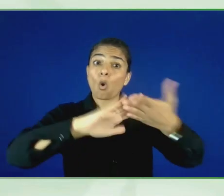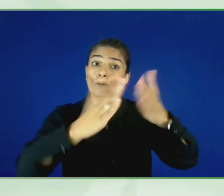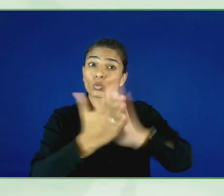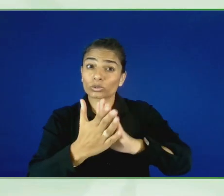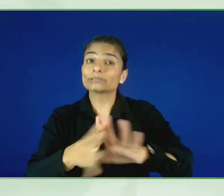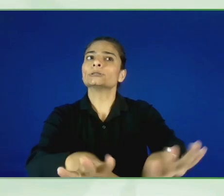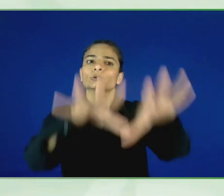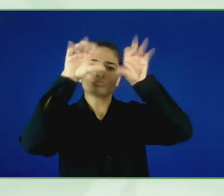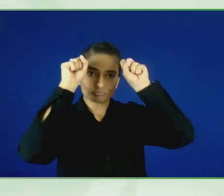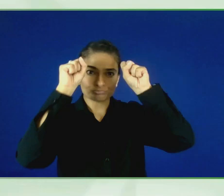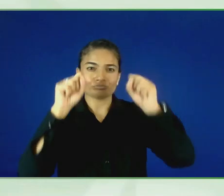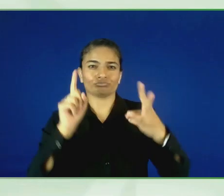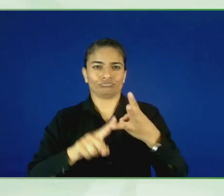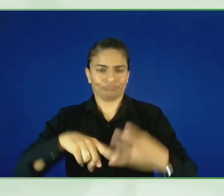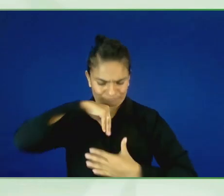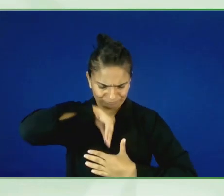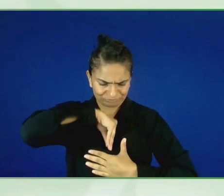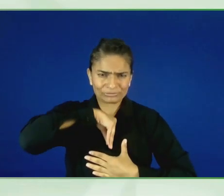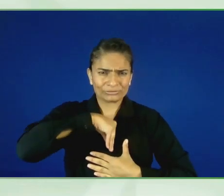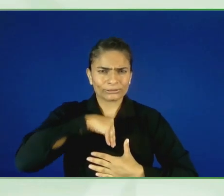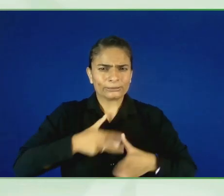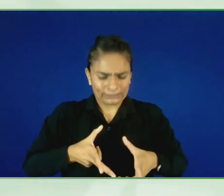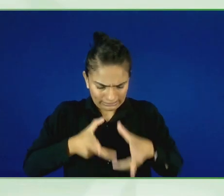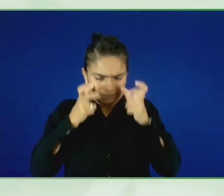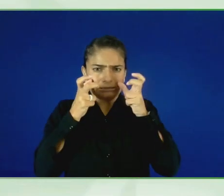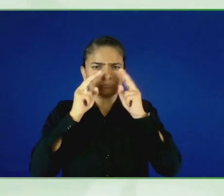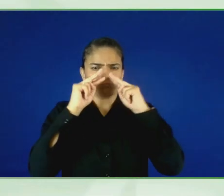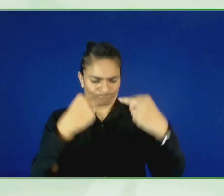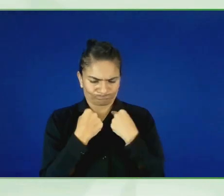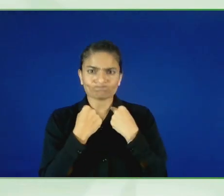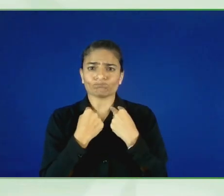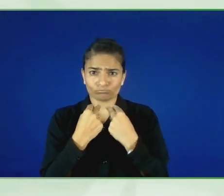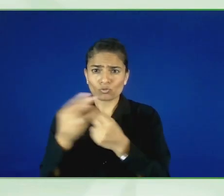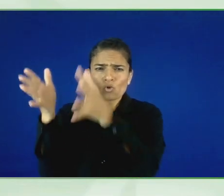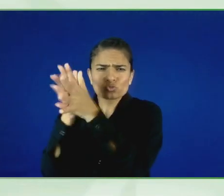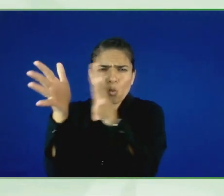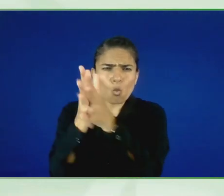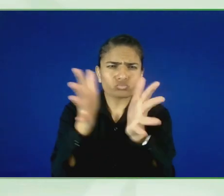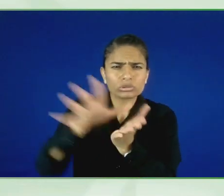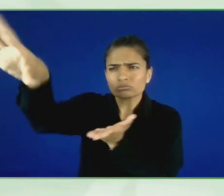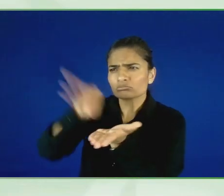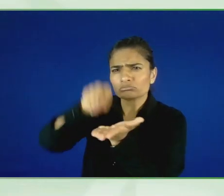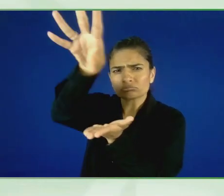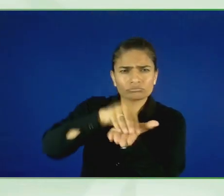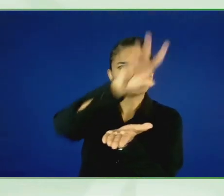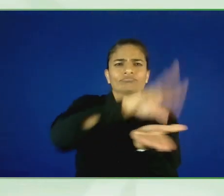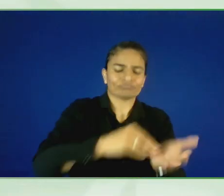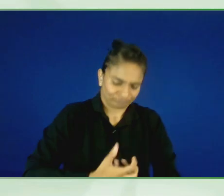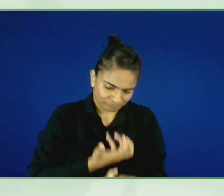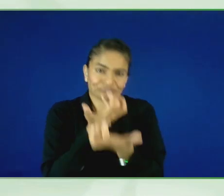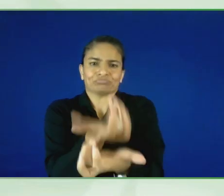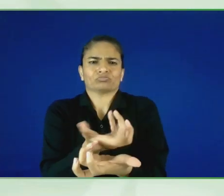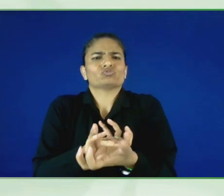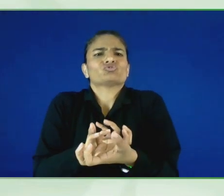storytelling point of view as well, and trust that inner voice. Engage your top management. And it might not always